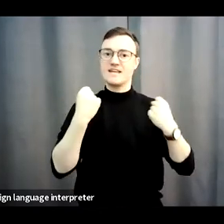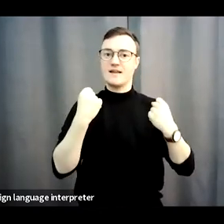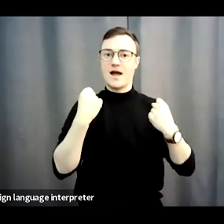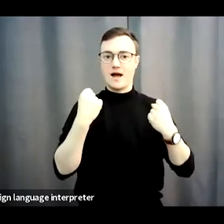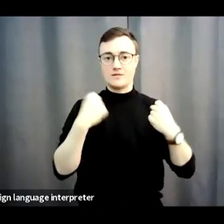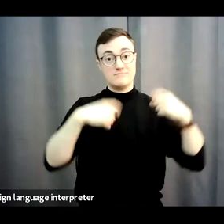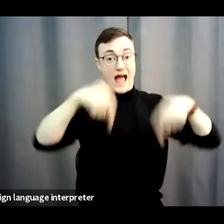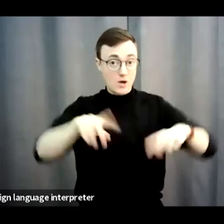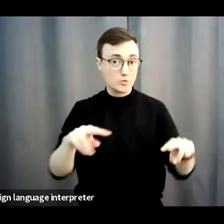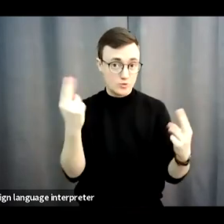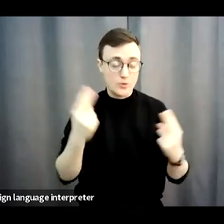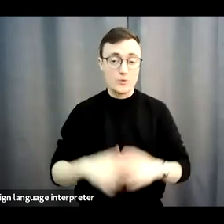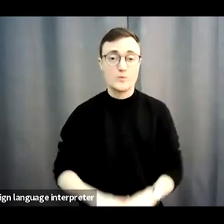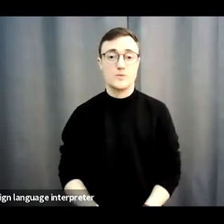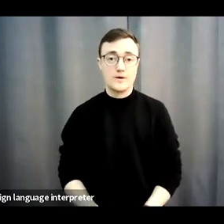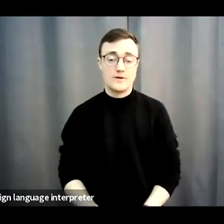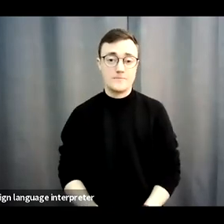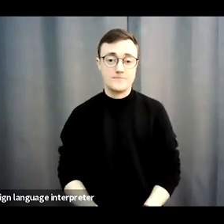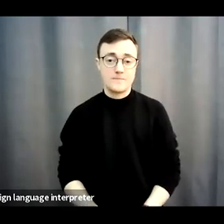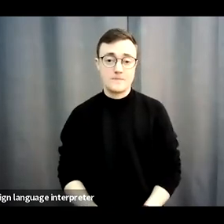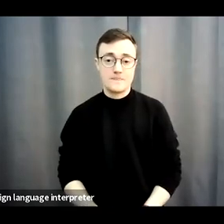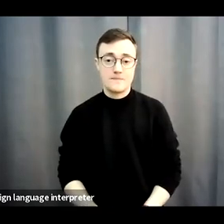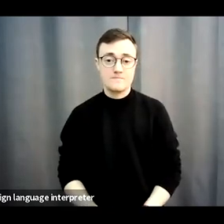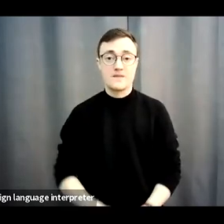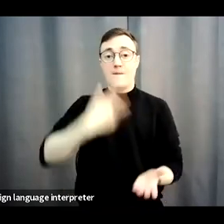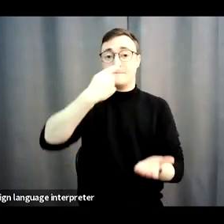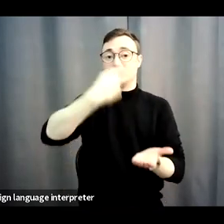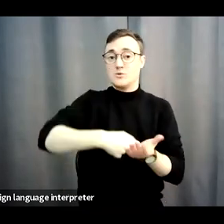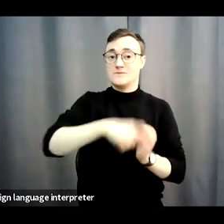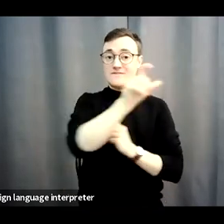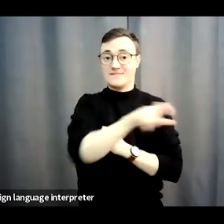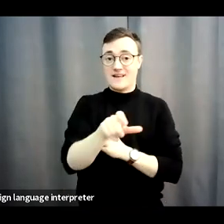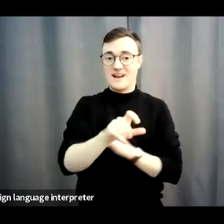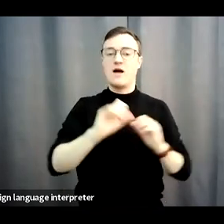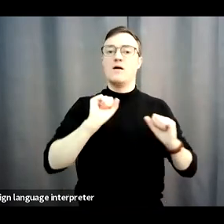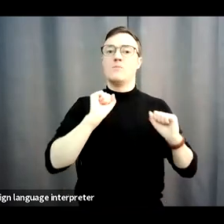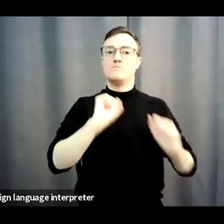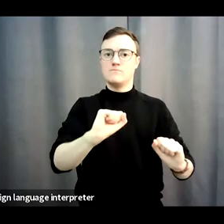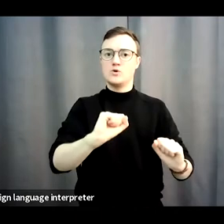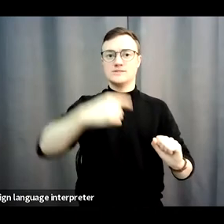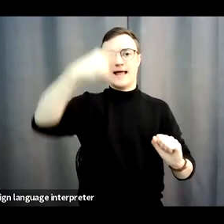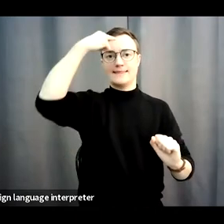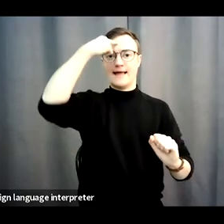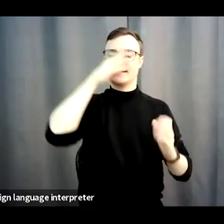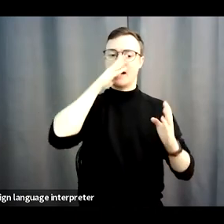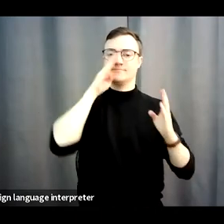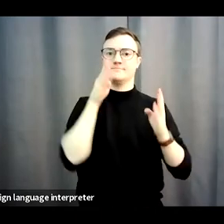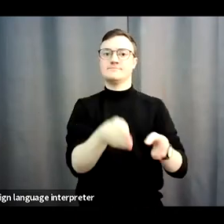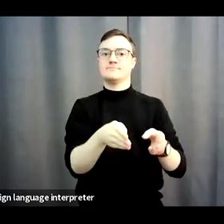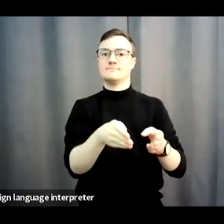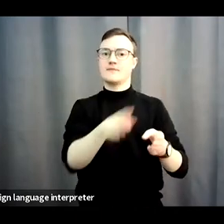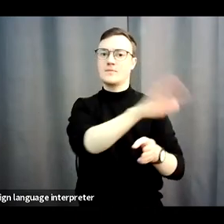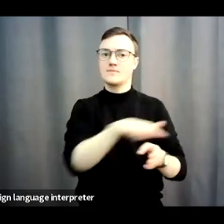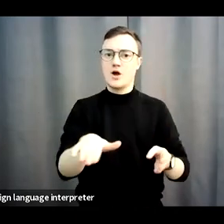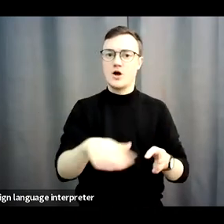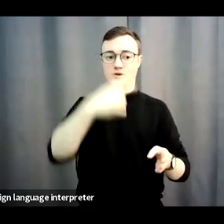and now. As decision makers, our thinking should be guided more by the principle of